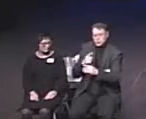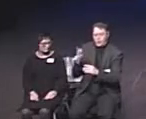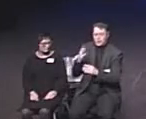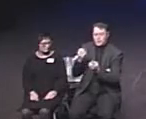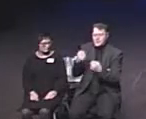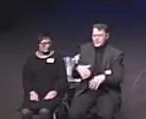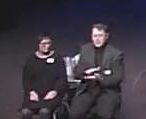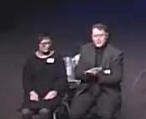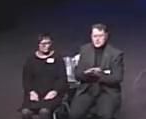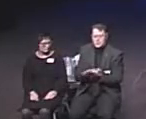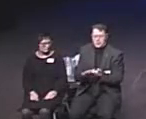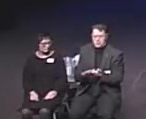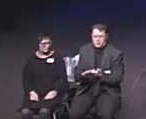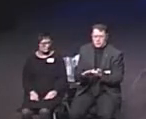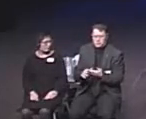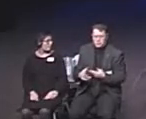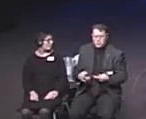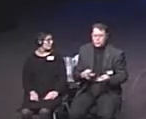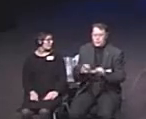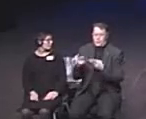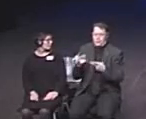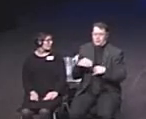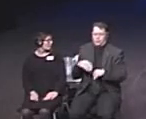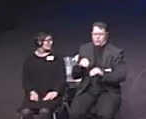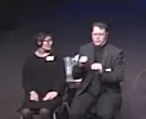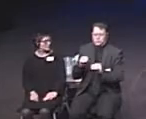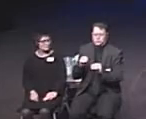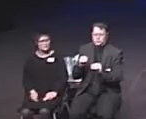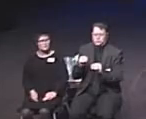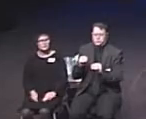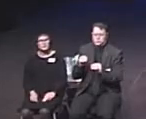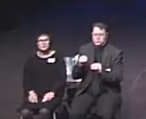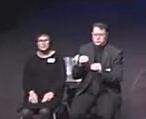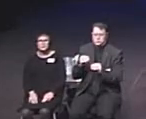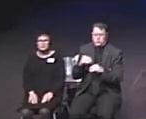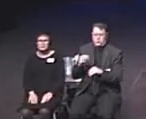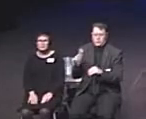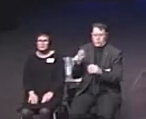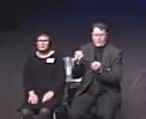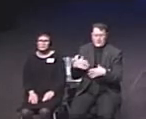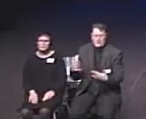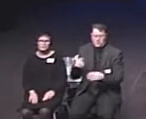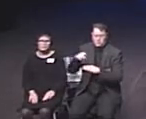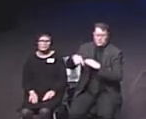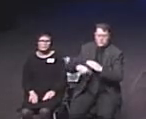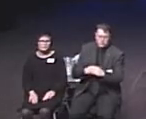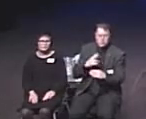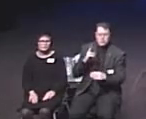time for the ordinary work at school. And it's supposed to